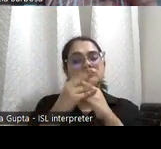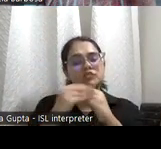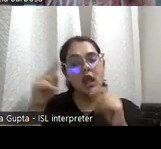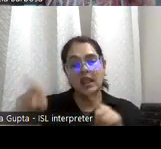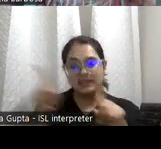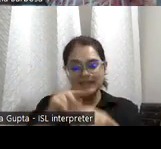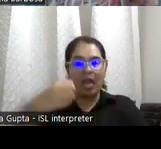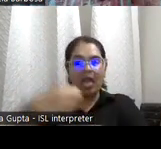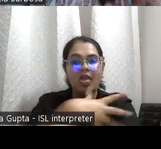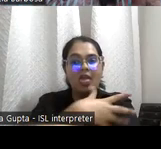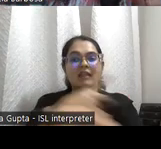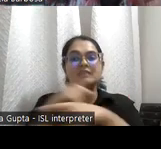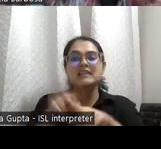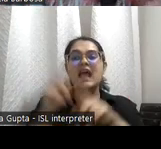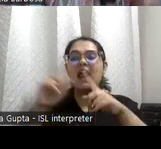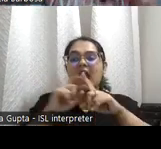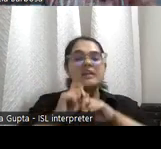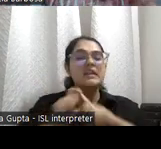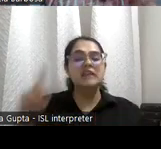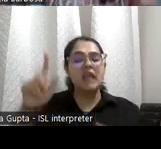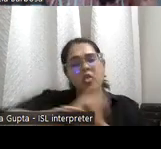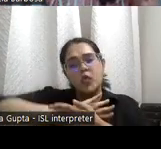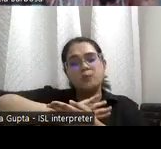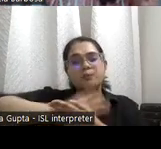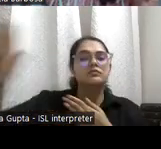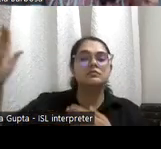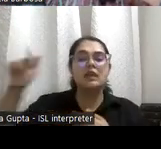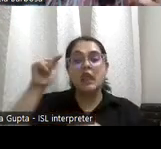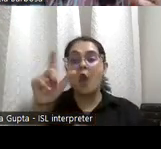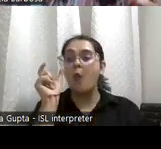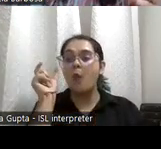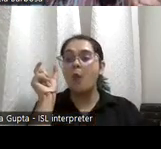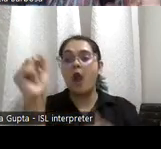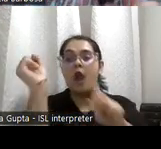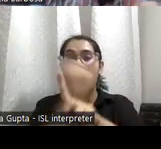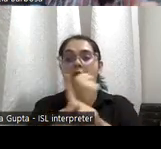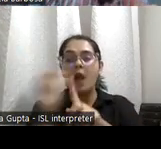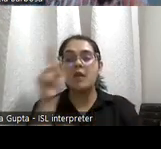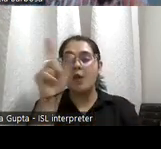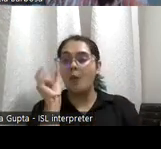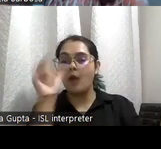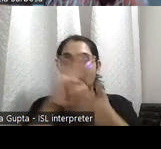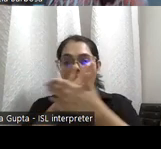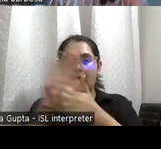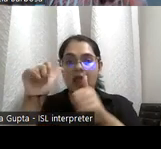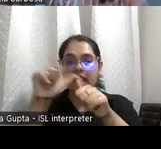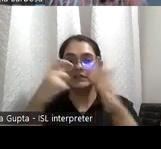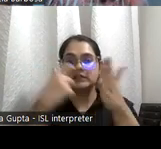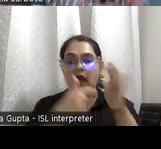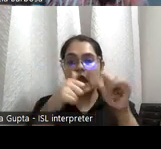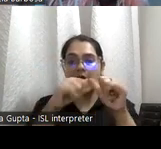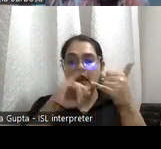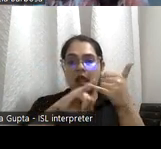disease, this endemic that's harassment. Because harassment is a power